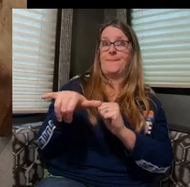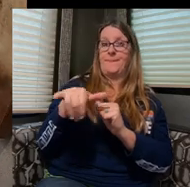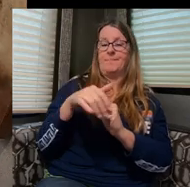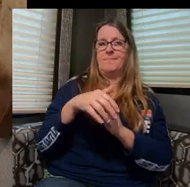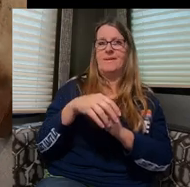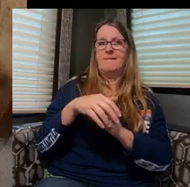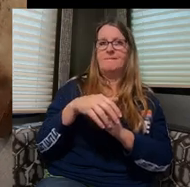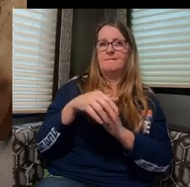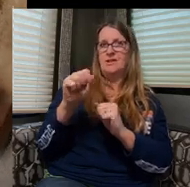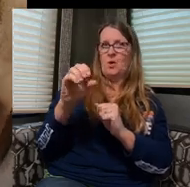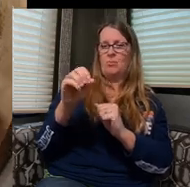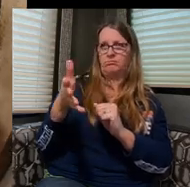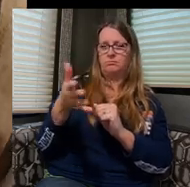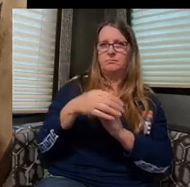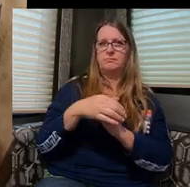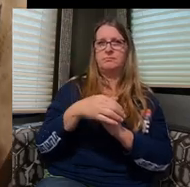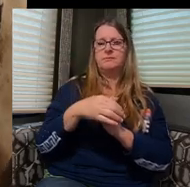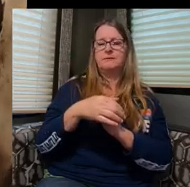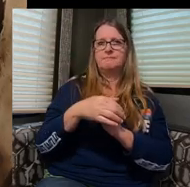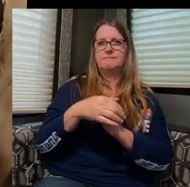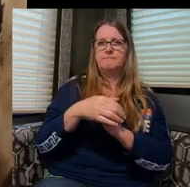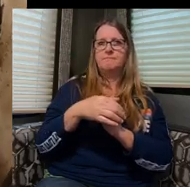like such, like so.